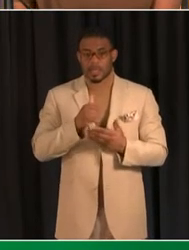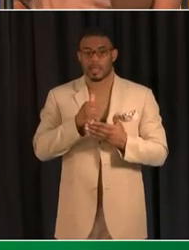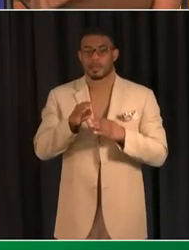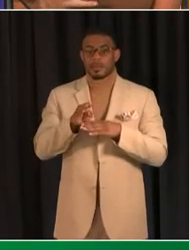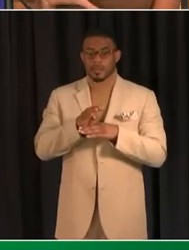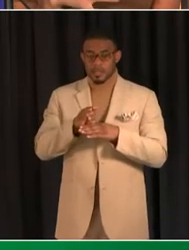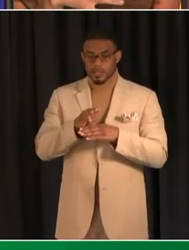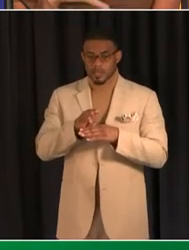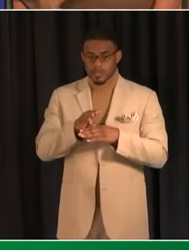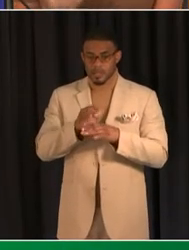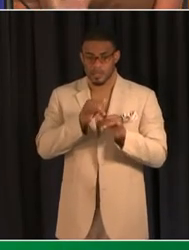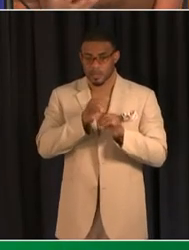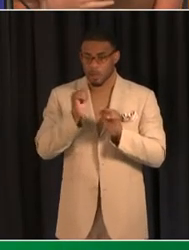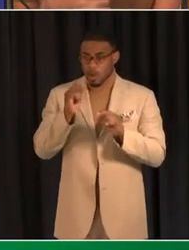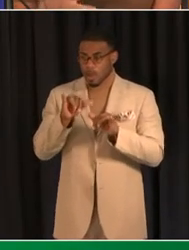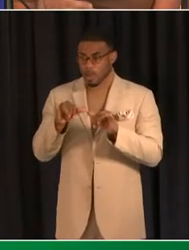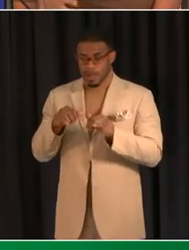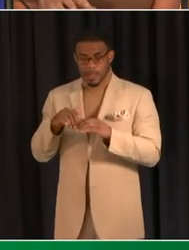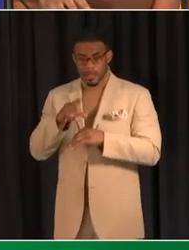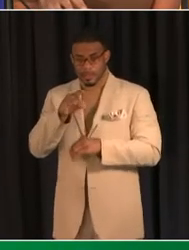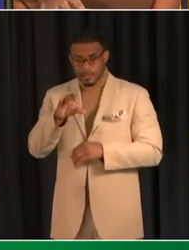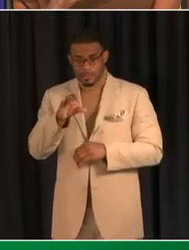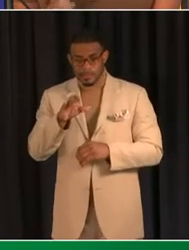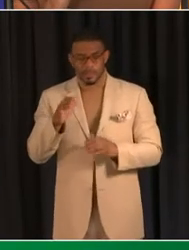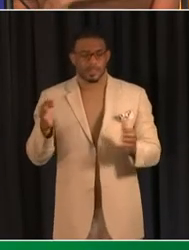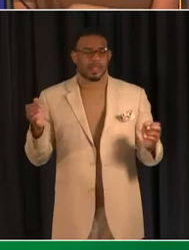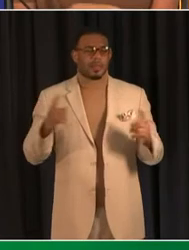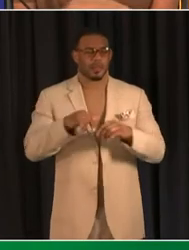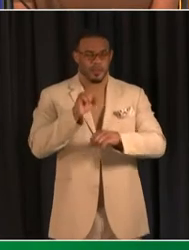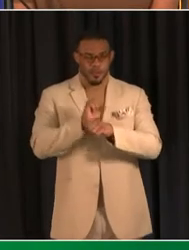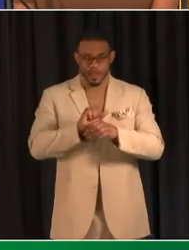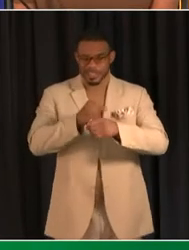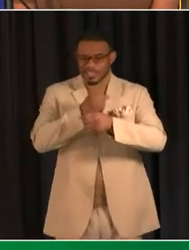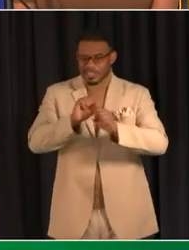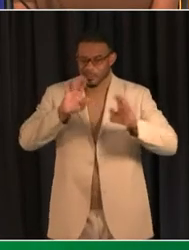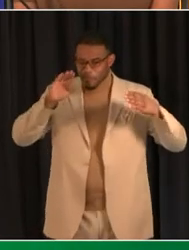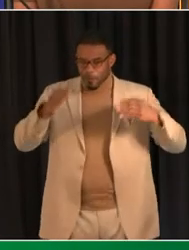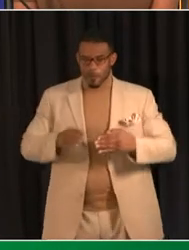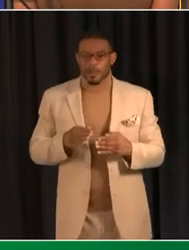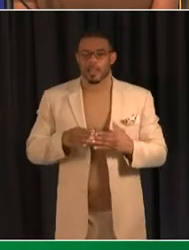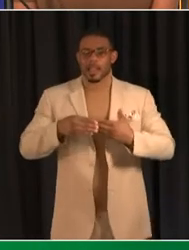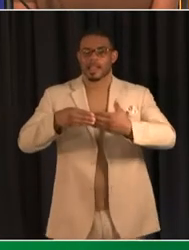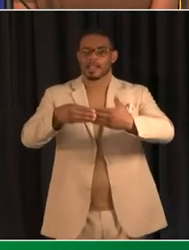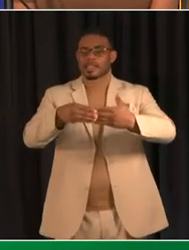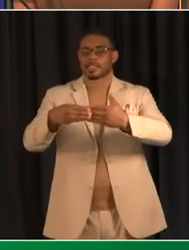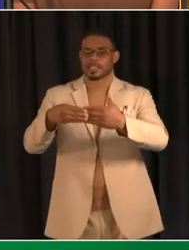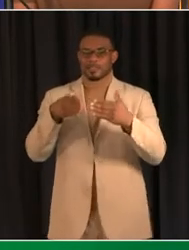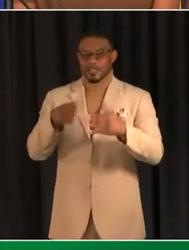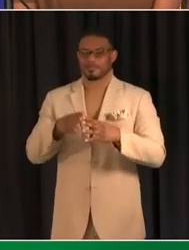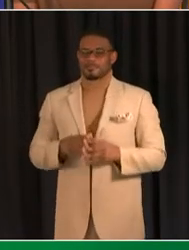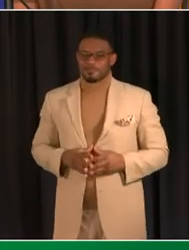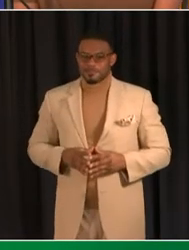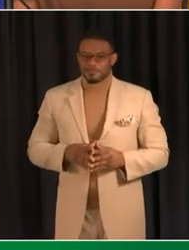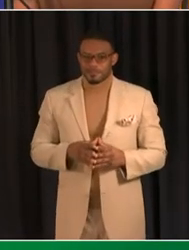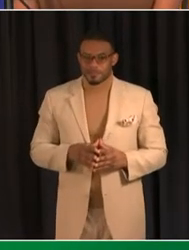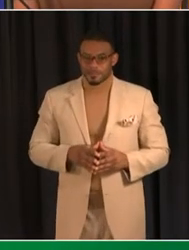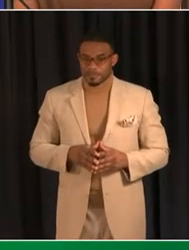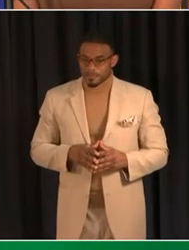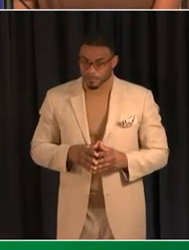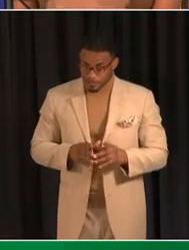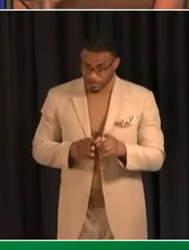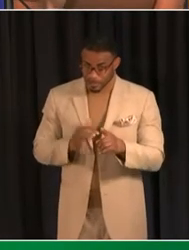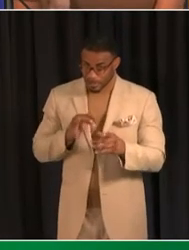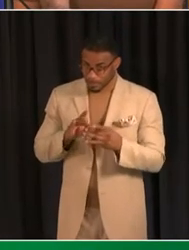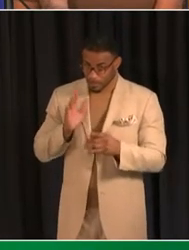DC help businesses and individuals of all sizes in DC come back to work in a safety-focused and flexible way.